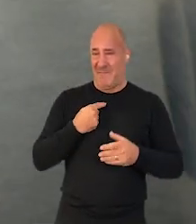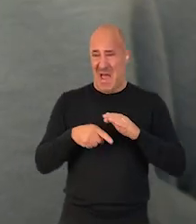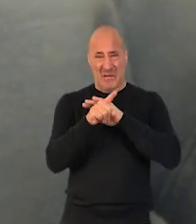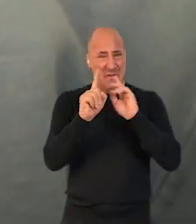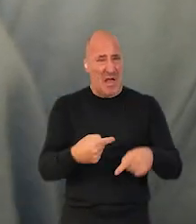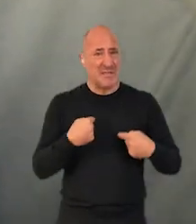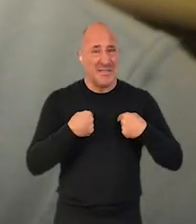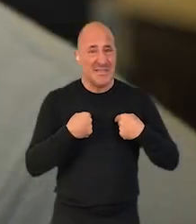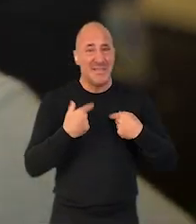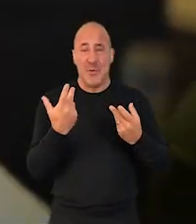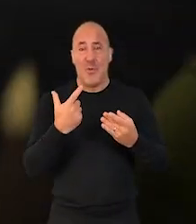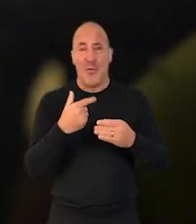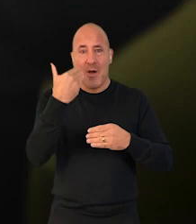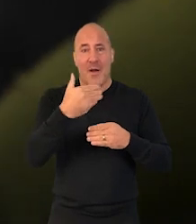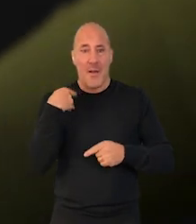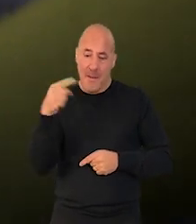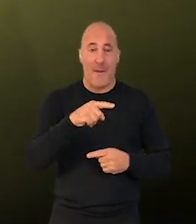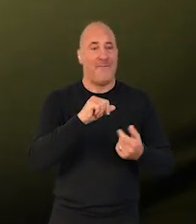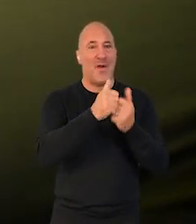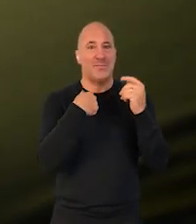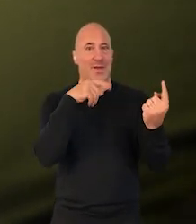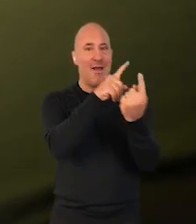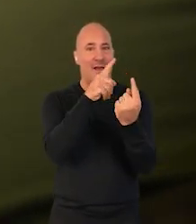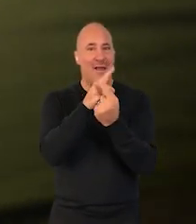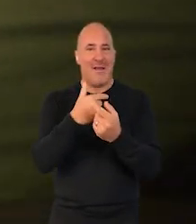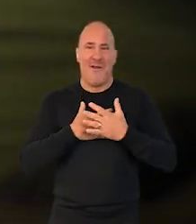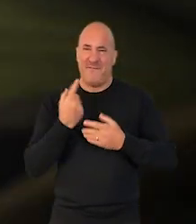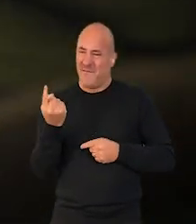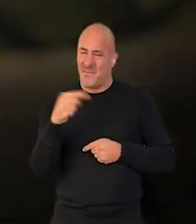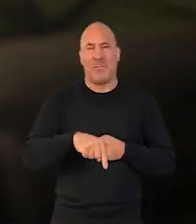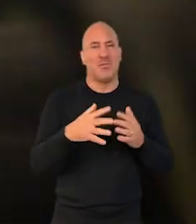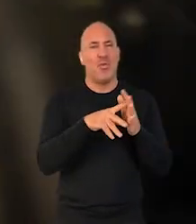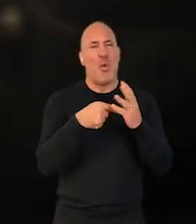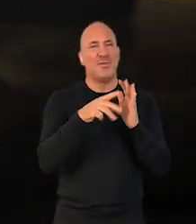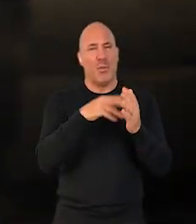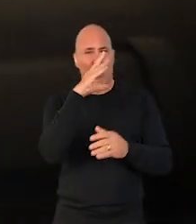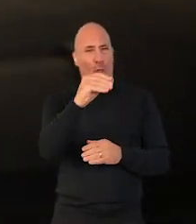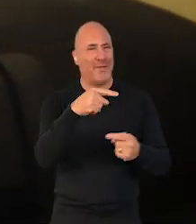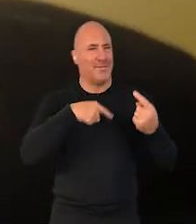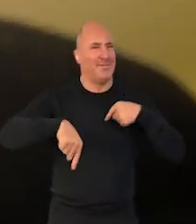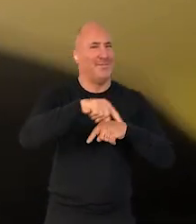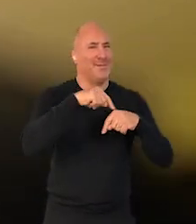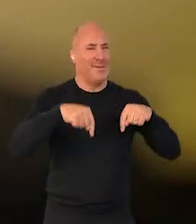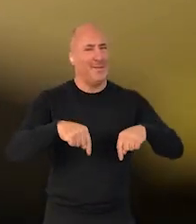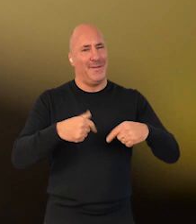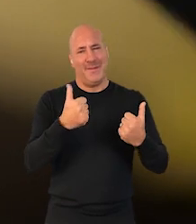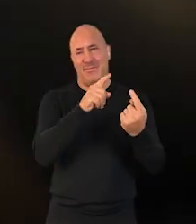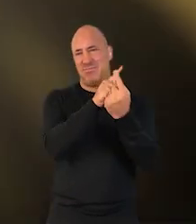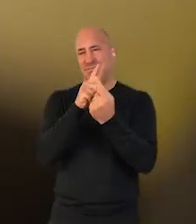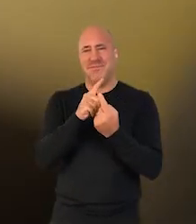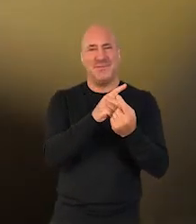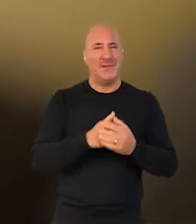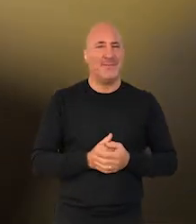can get out. I come out each time to meet my friends here. I love coming